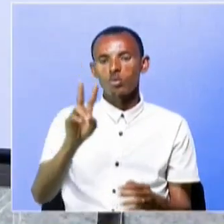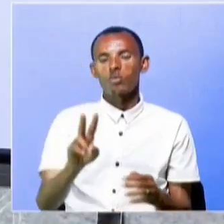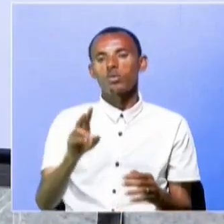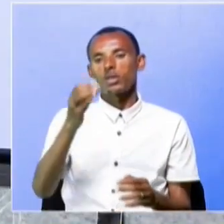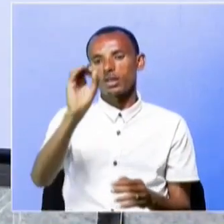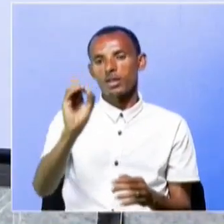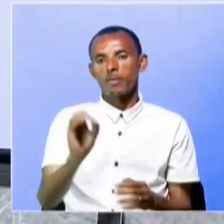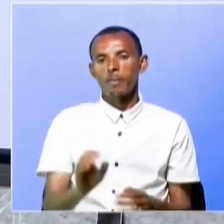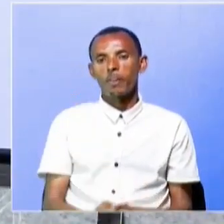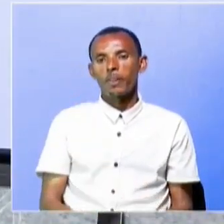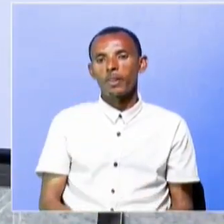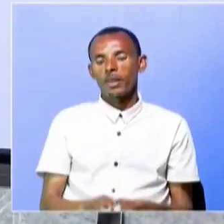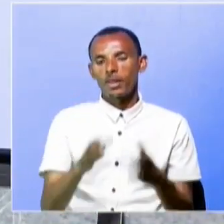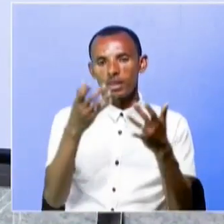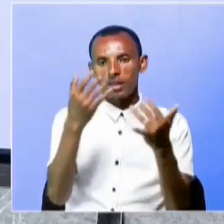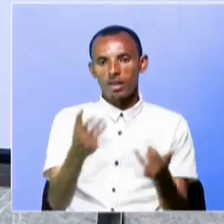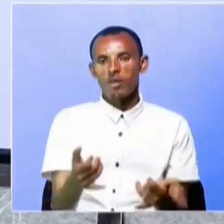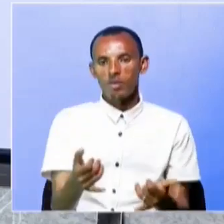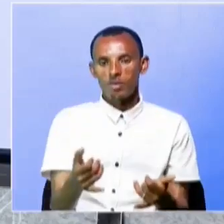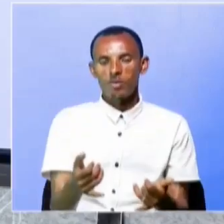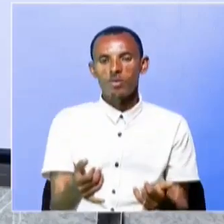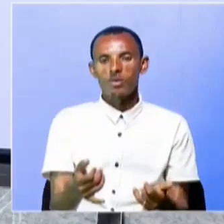right? Now,